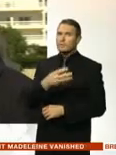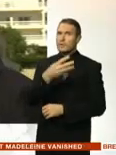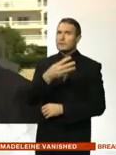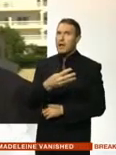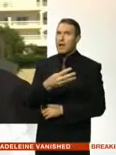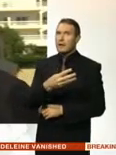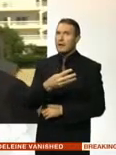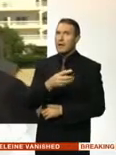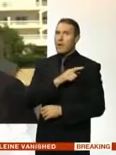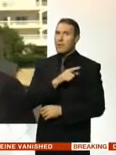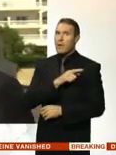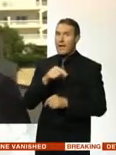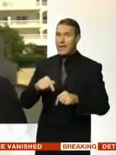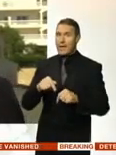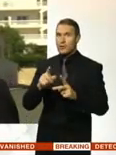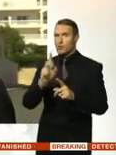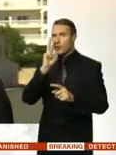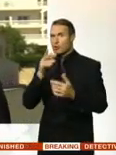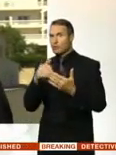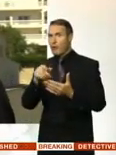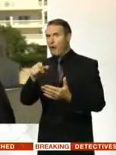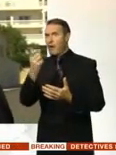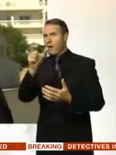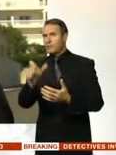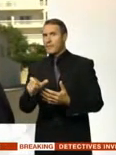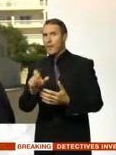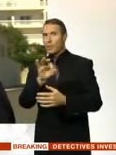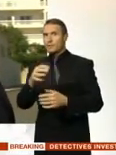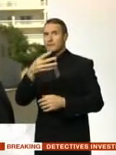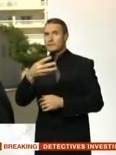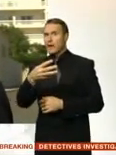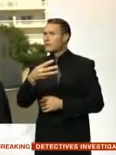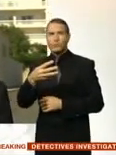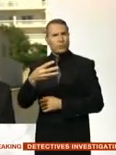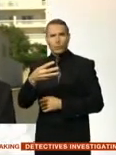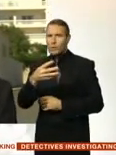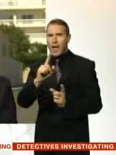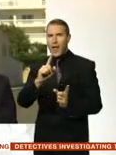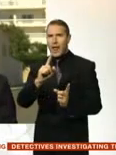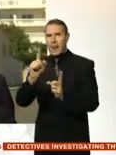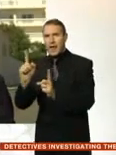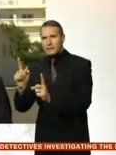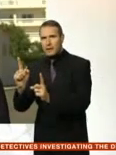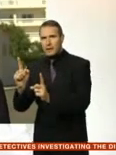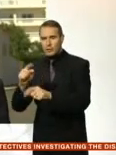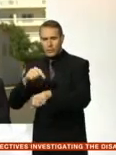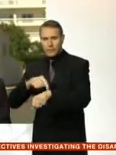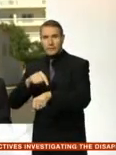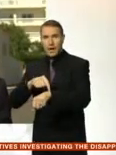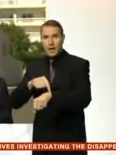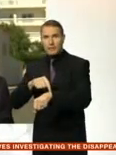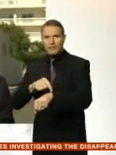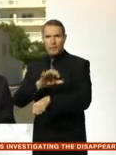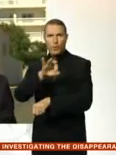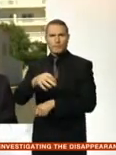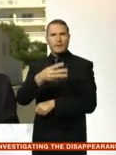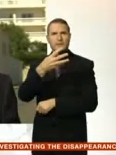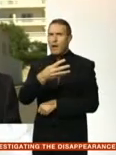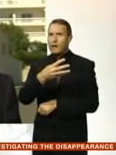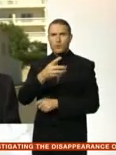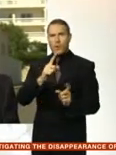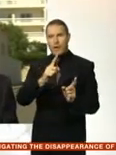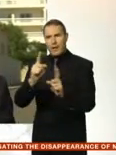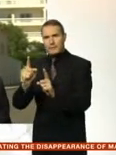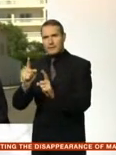there was a sighting at the top of this street. That's now been discredited, so the night opens up. From 9:15 we go to 10 o'clock, and that's